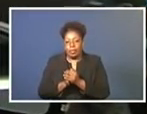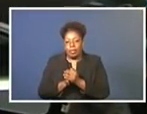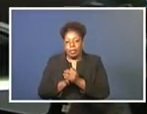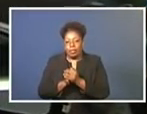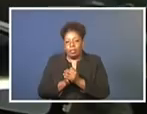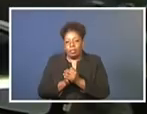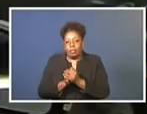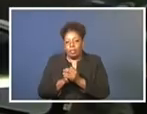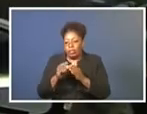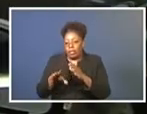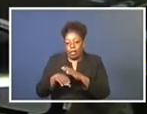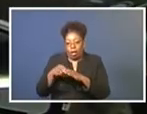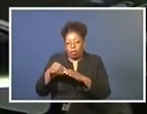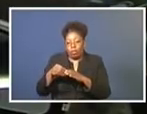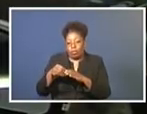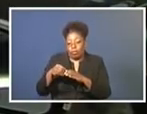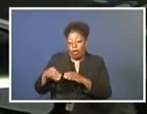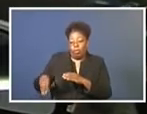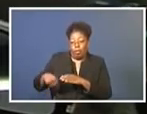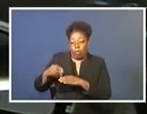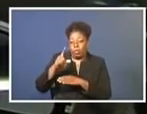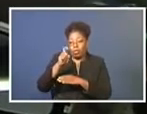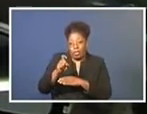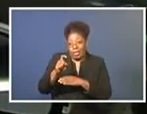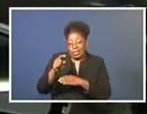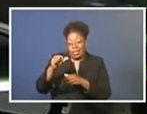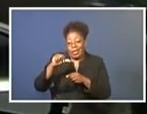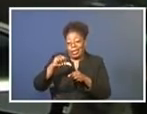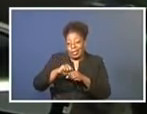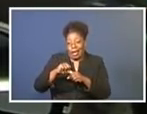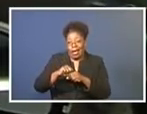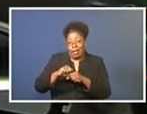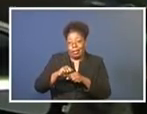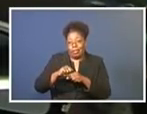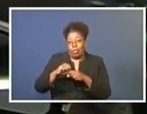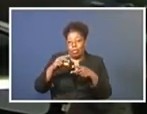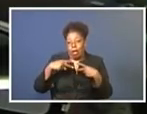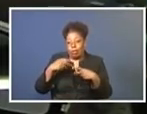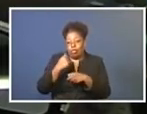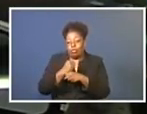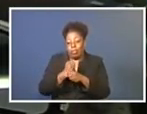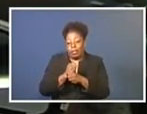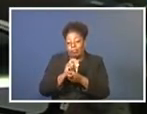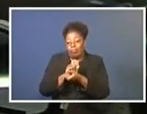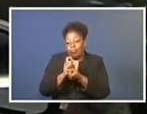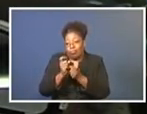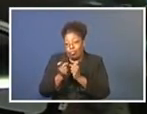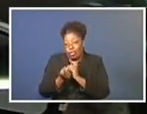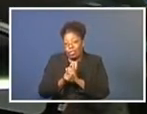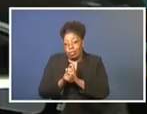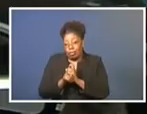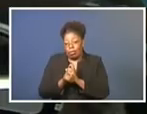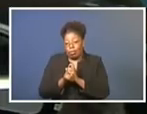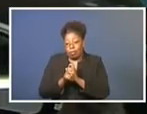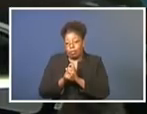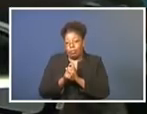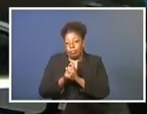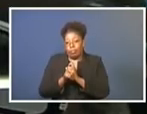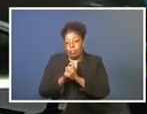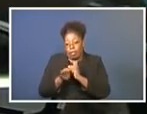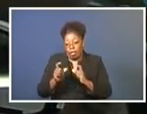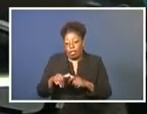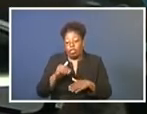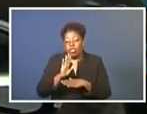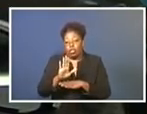on your pocket, but the truth of the matter is you need gas. Mm-hmm. And so you would have to make some other adjustments in other ways of your life, cut